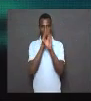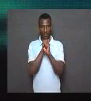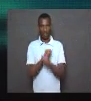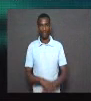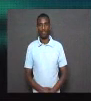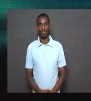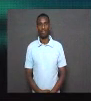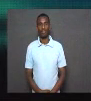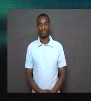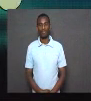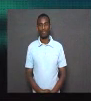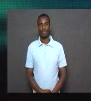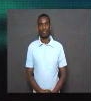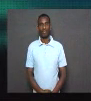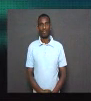Time's up.